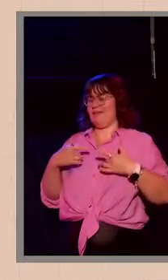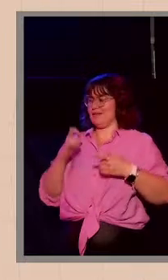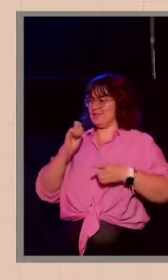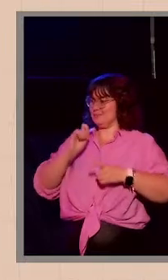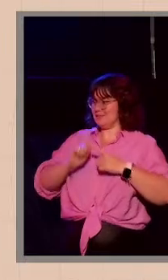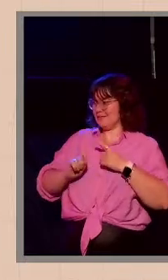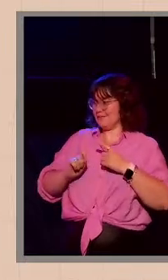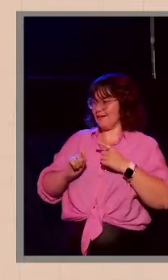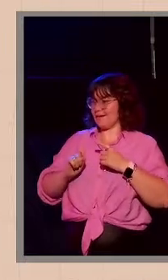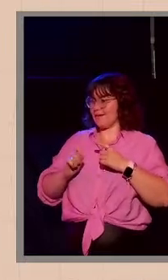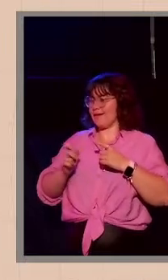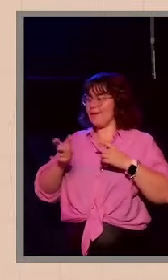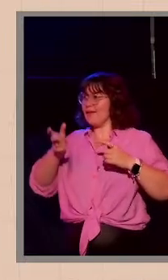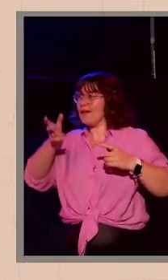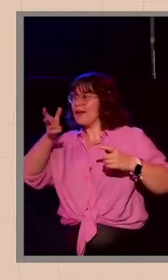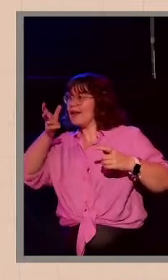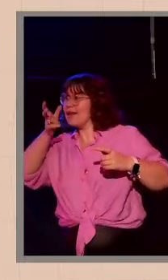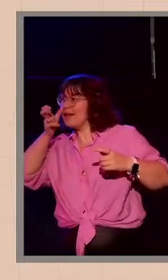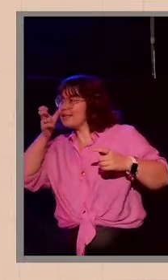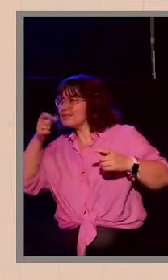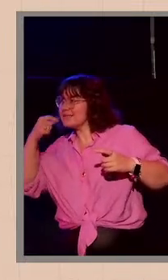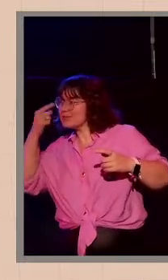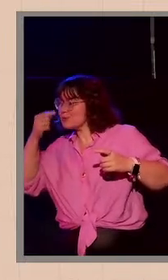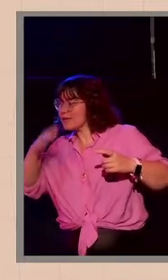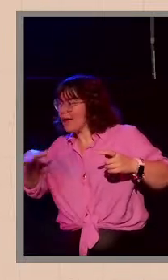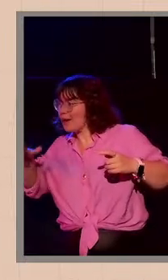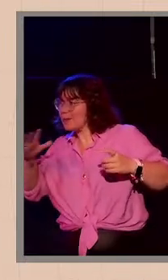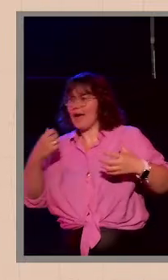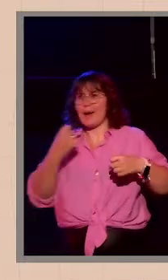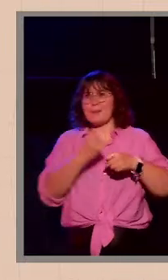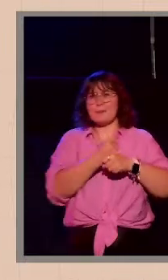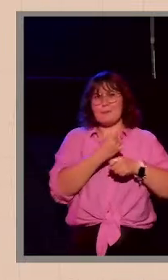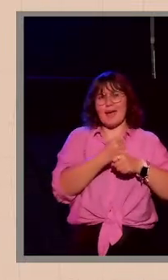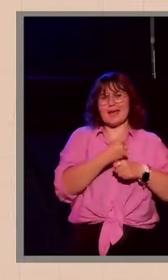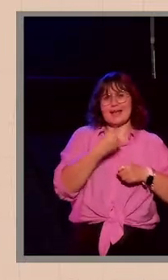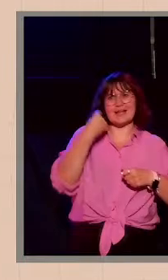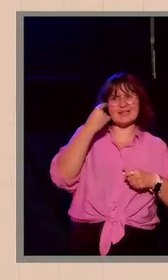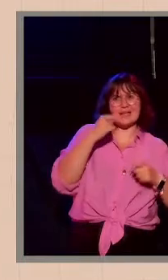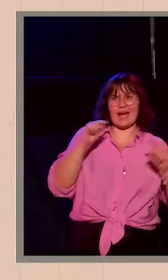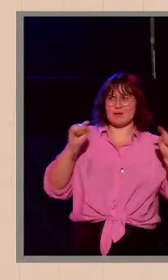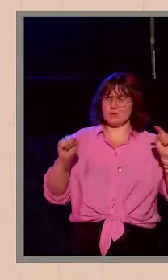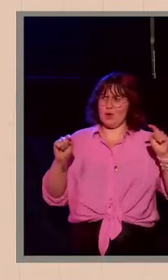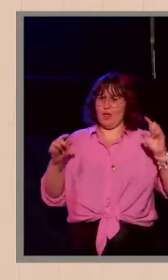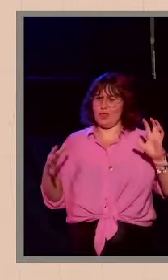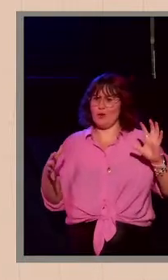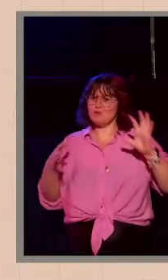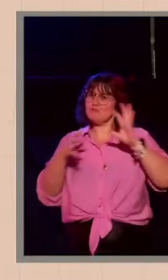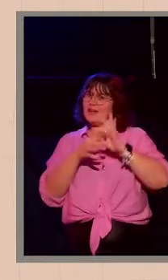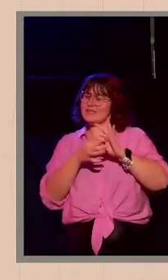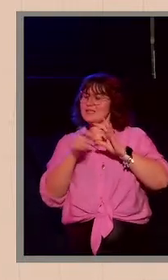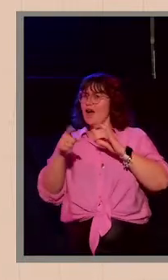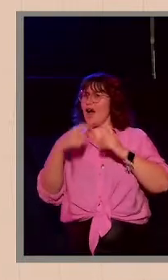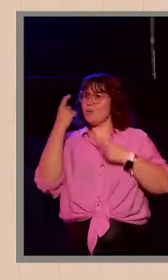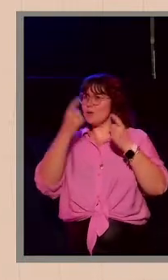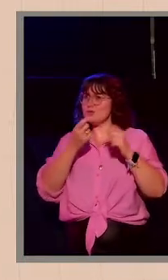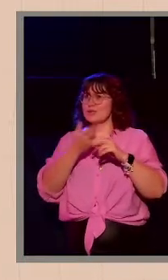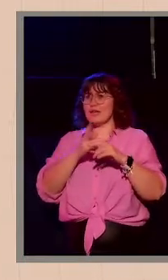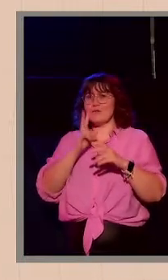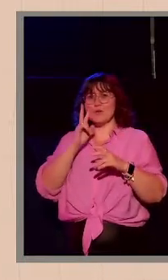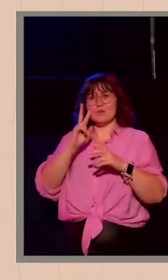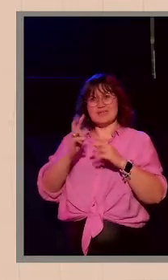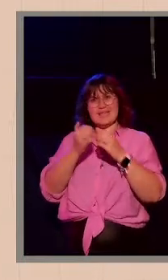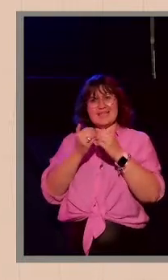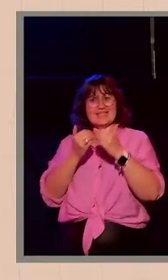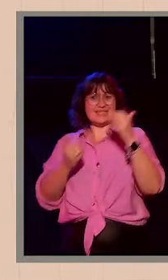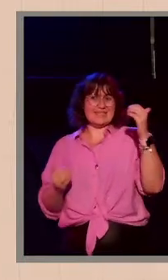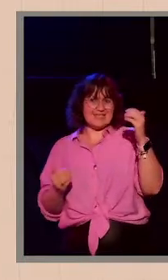between listening to sounds and making sounds, and I just wondered. But it's kind of related. I wondered what if you see a distinction there, or